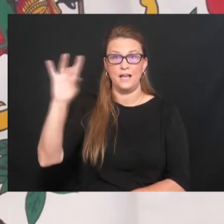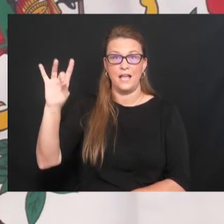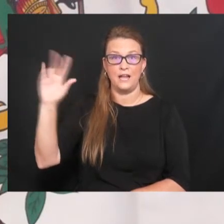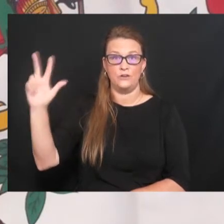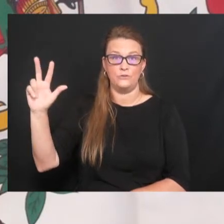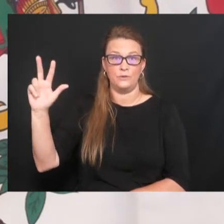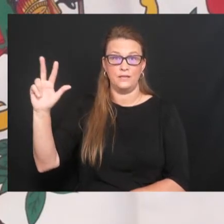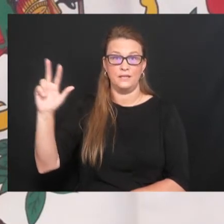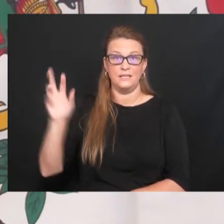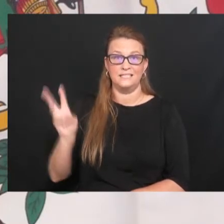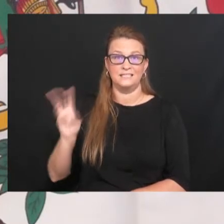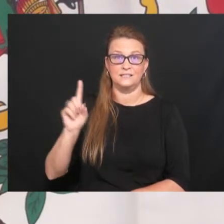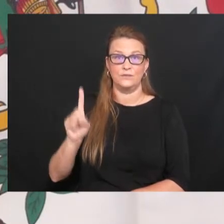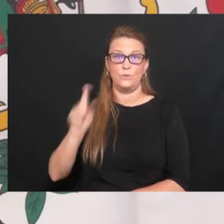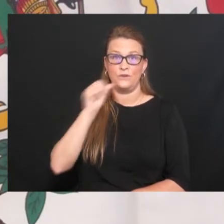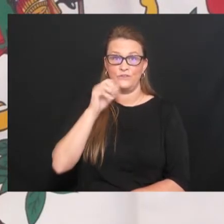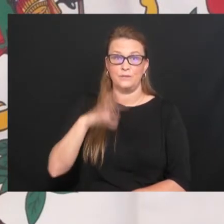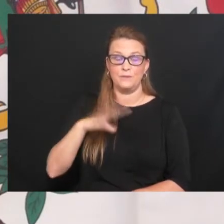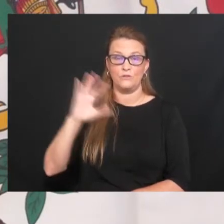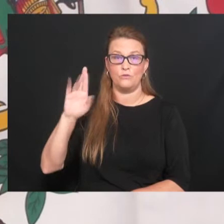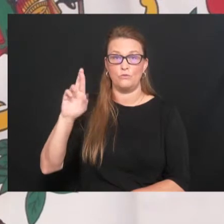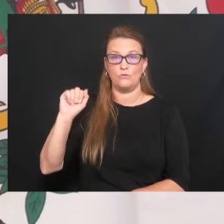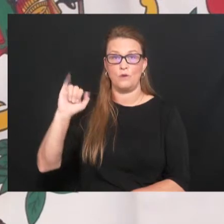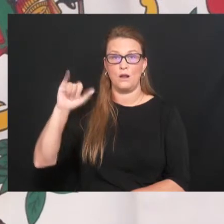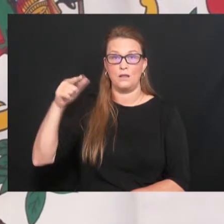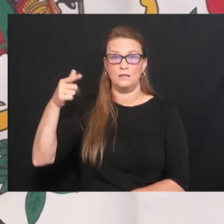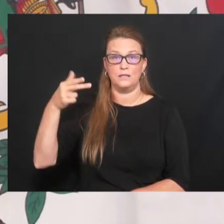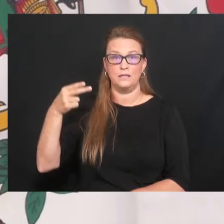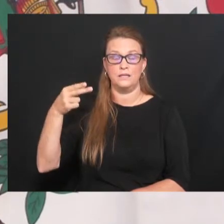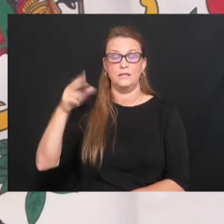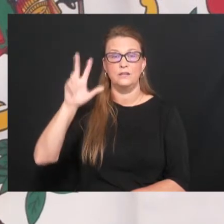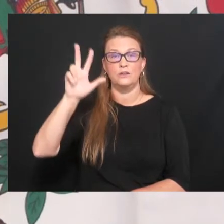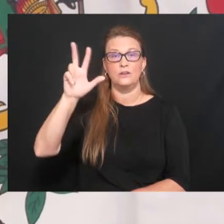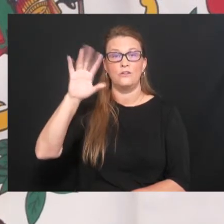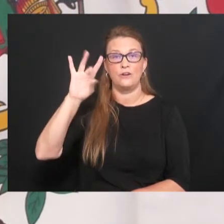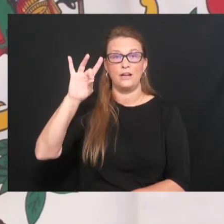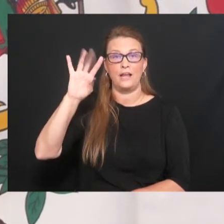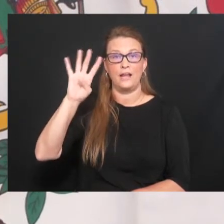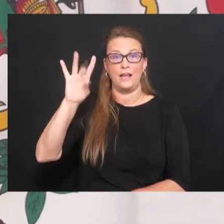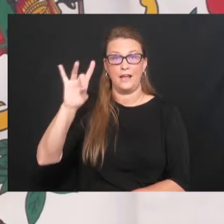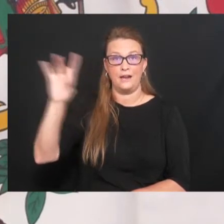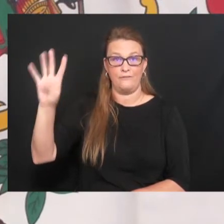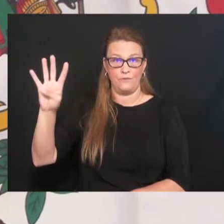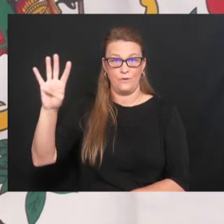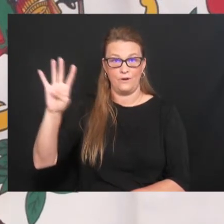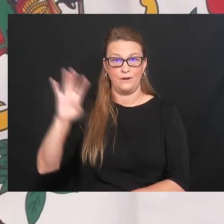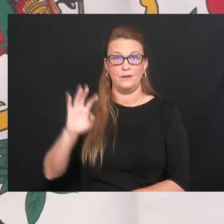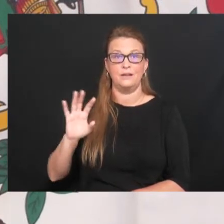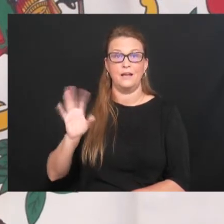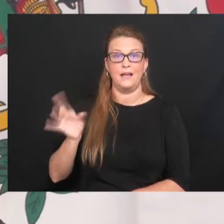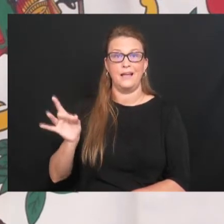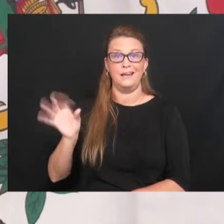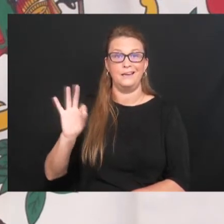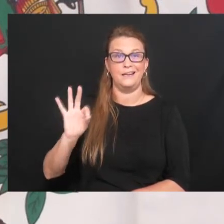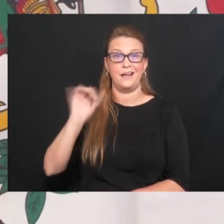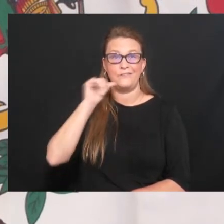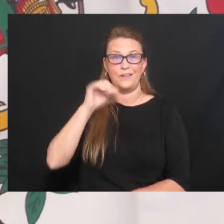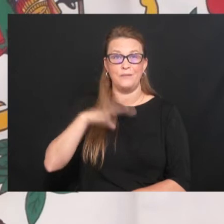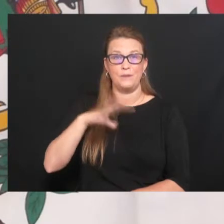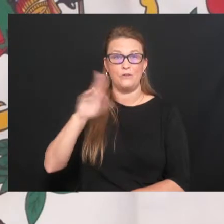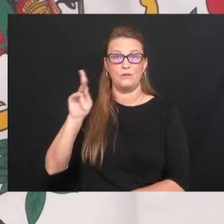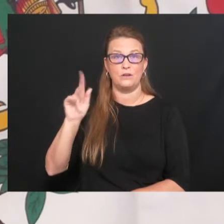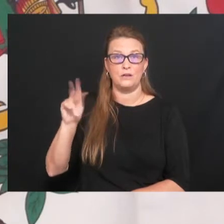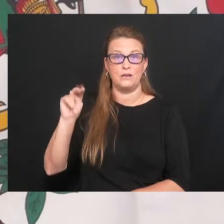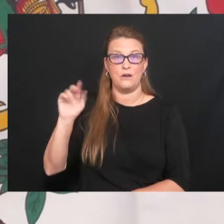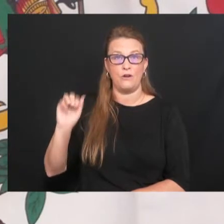3,883rd death, a 61-year-old female from Raleigh County. The 3,884th death, an 89-year-old female from Kanawha